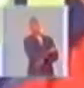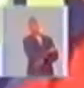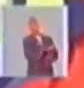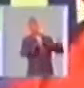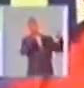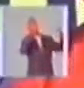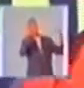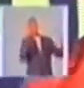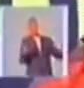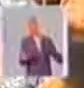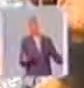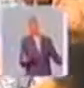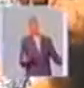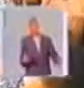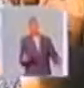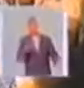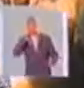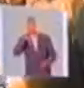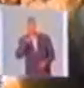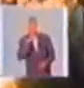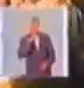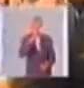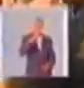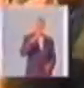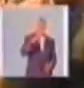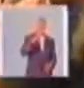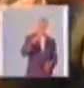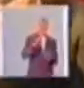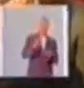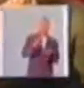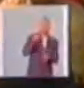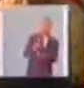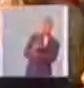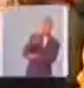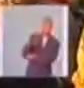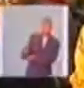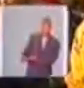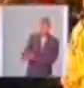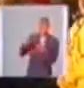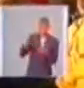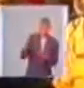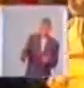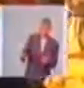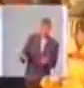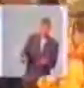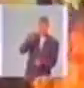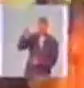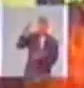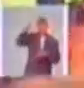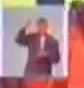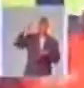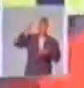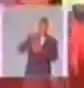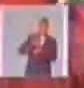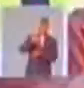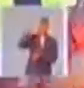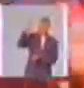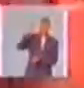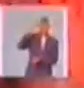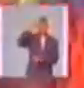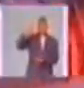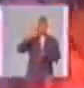all. One more general and so do be an Azayan or Moyasa. A bra one man church, you buy near the